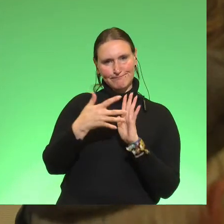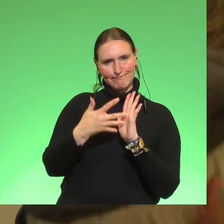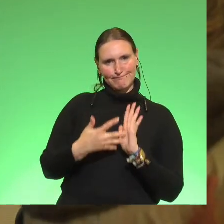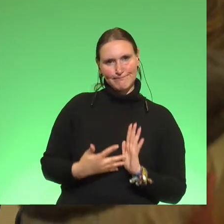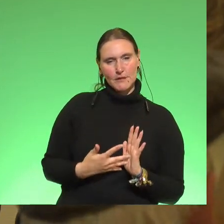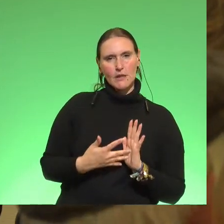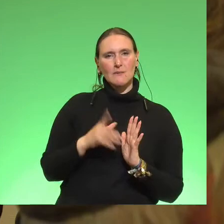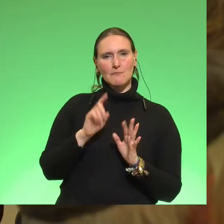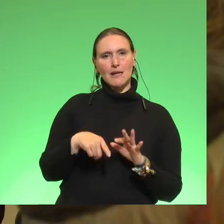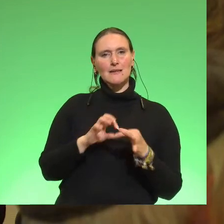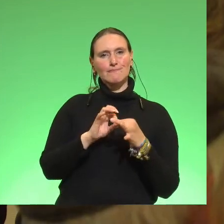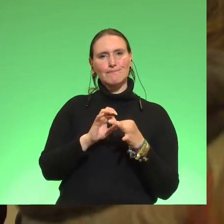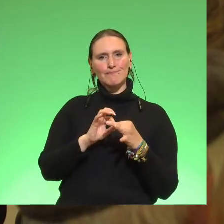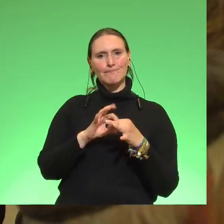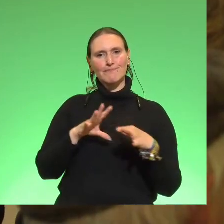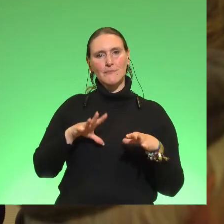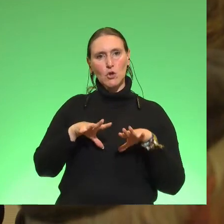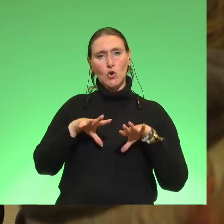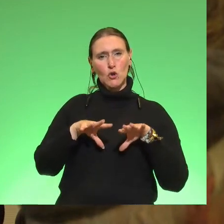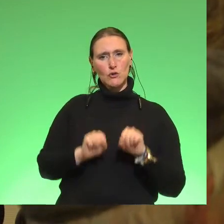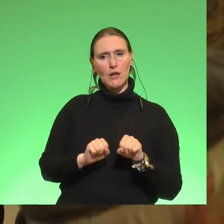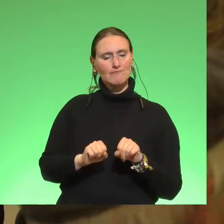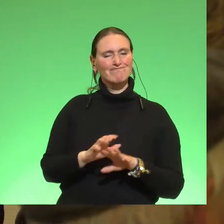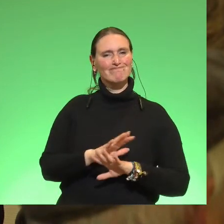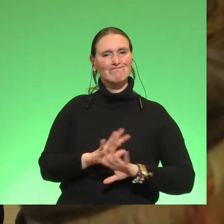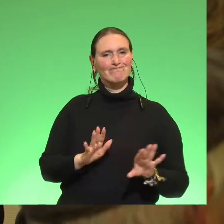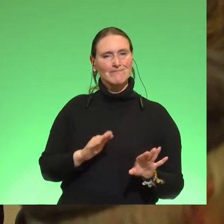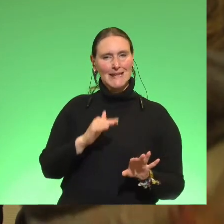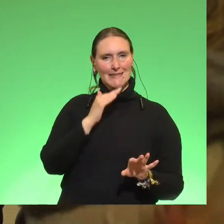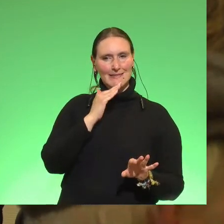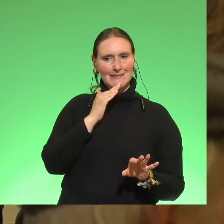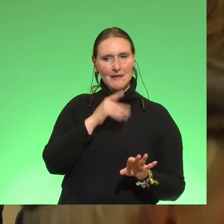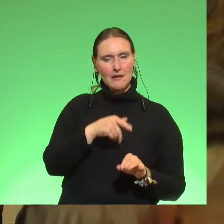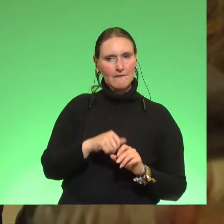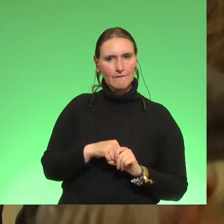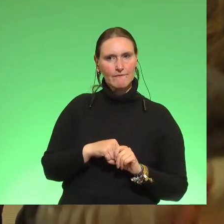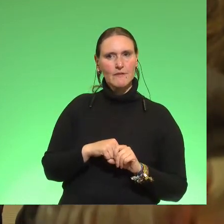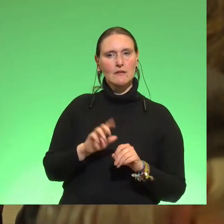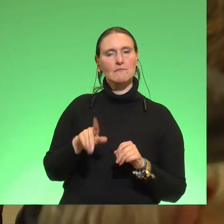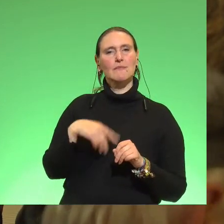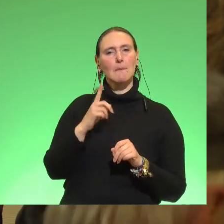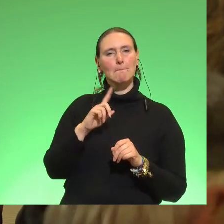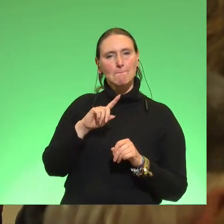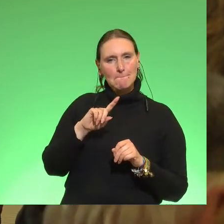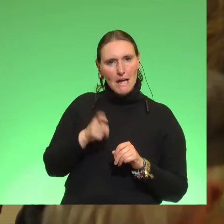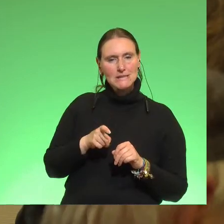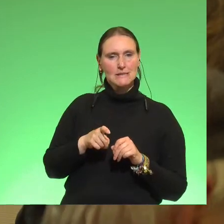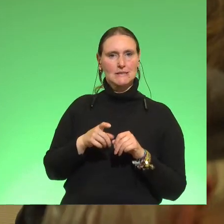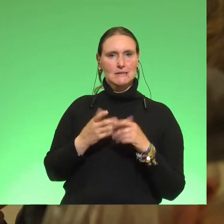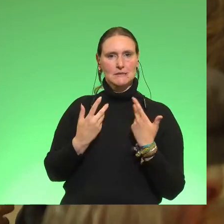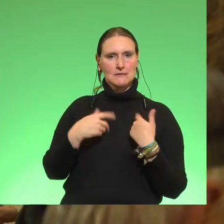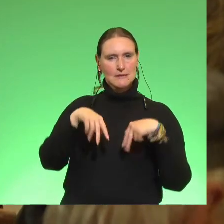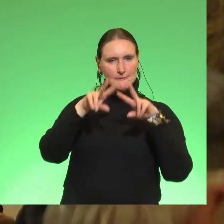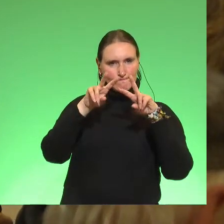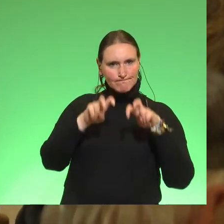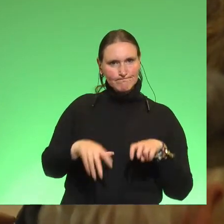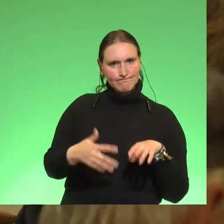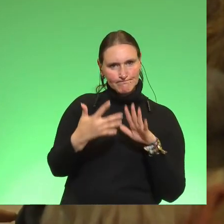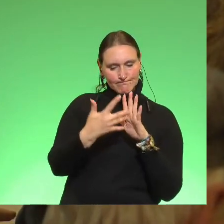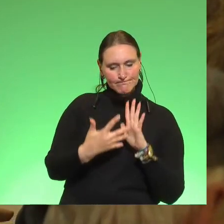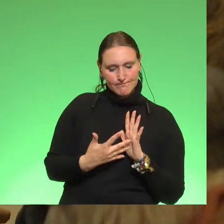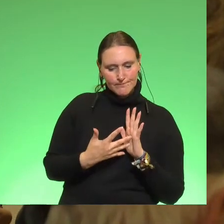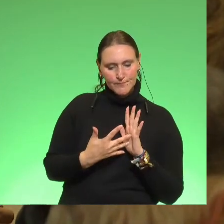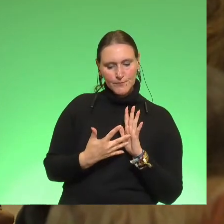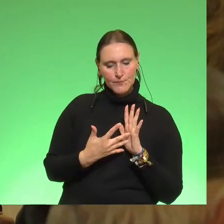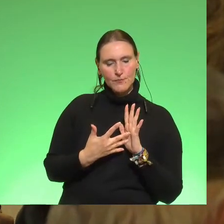enough. I think it should be also devaluate, other than to close down one museum.